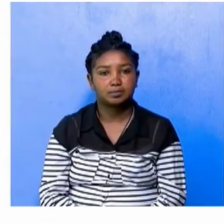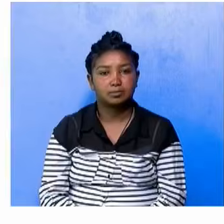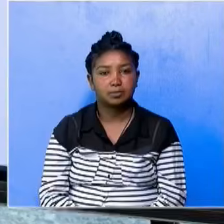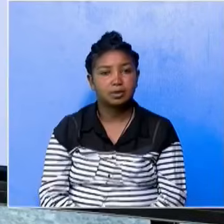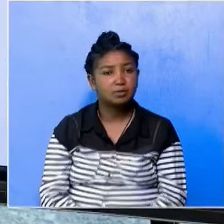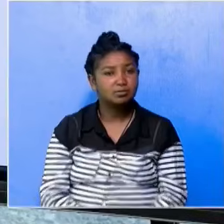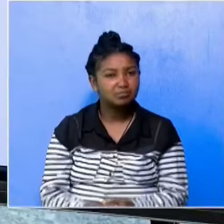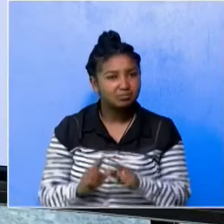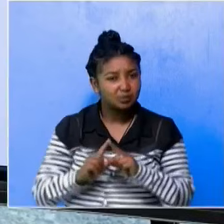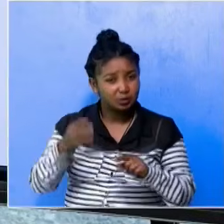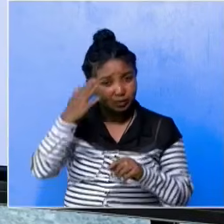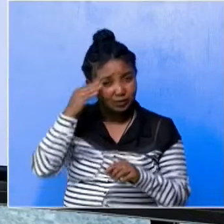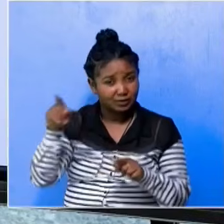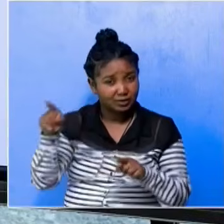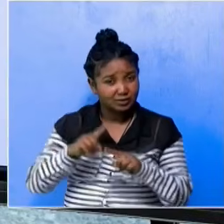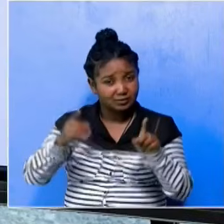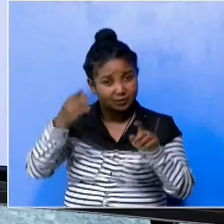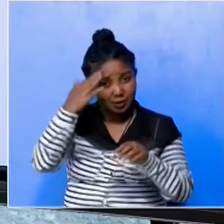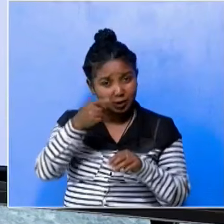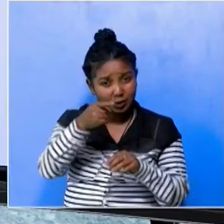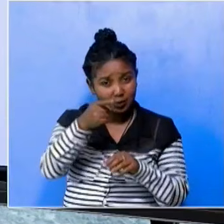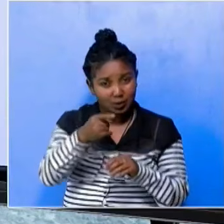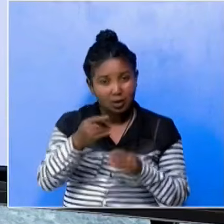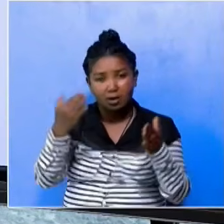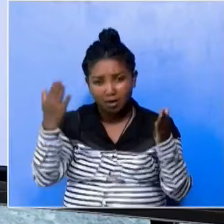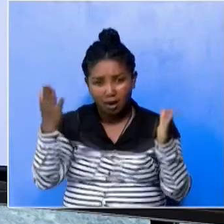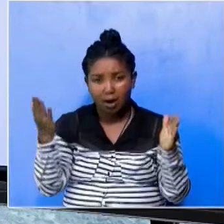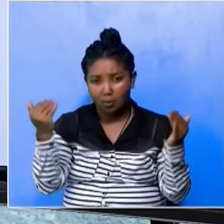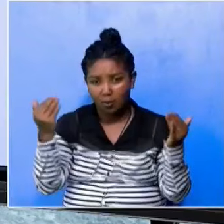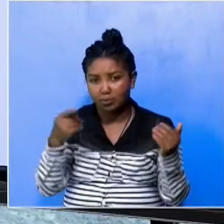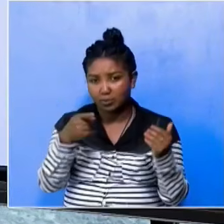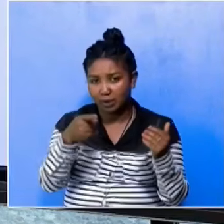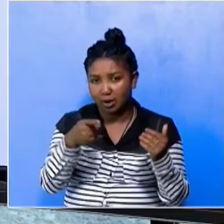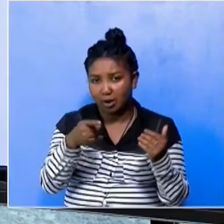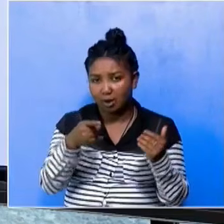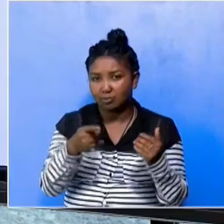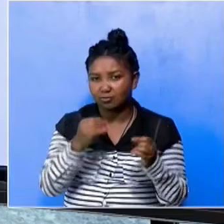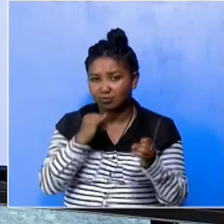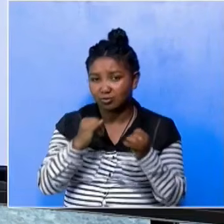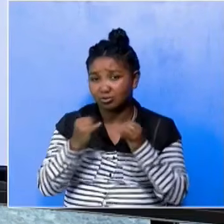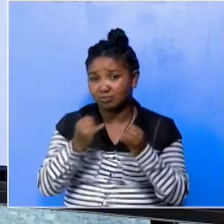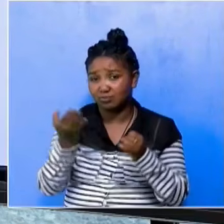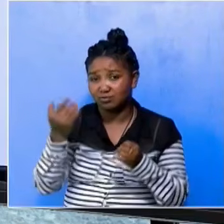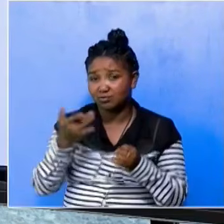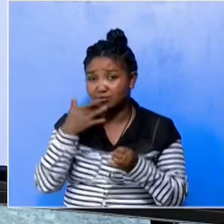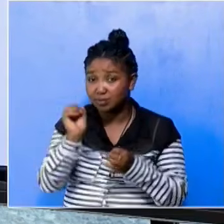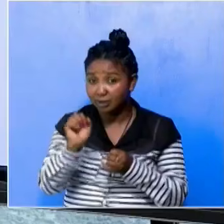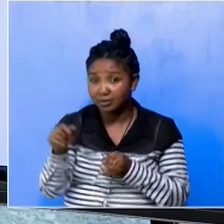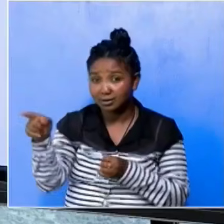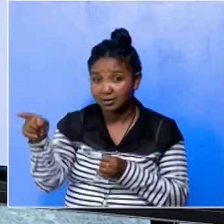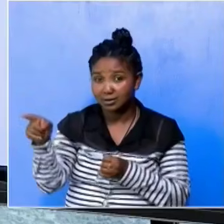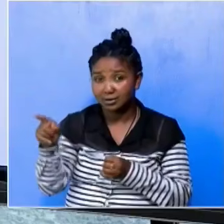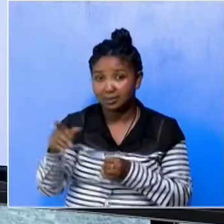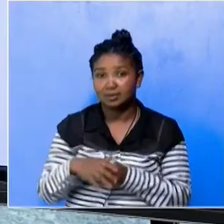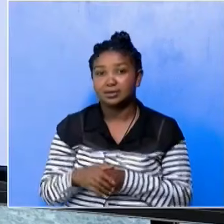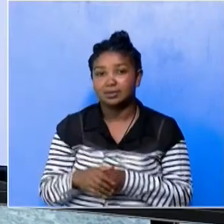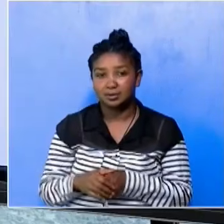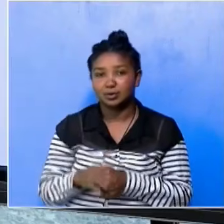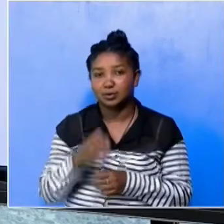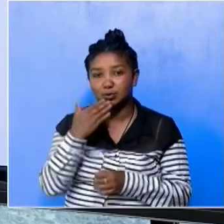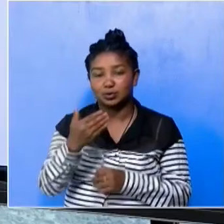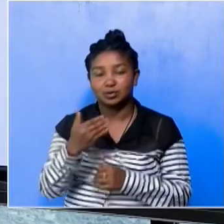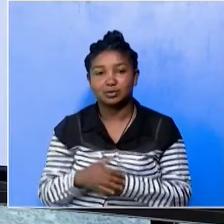Do you know the difference? I hope you have some information about this point, isn't it?